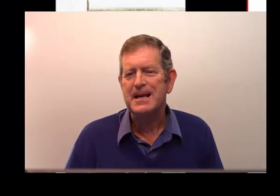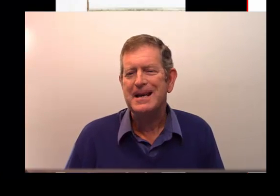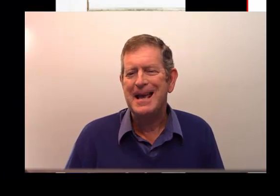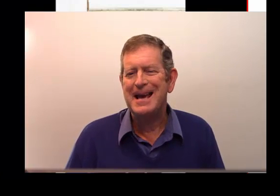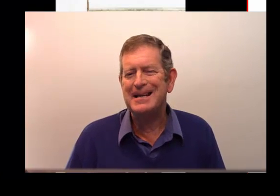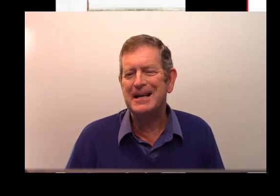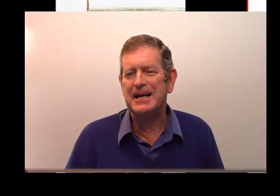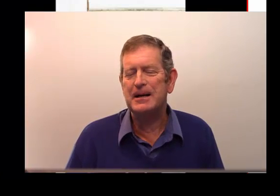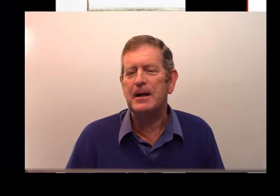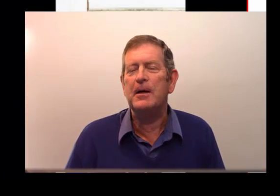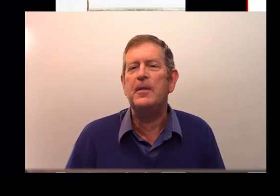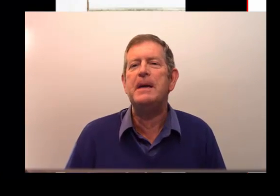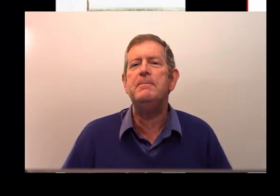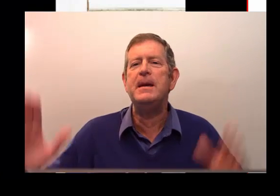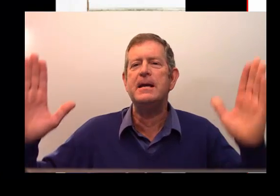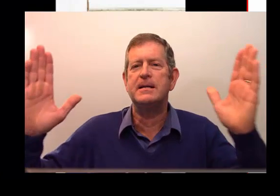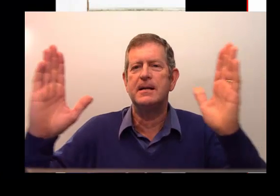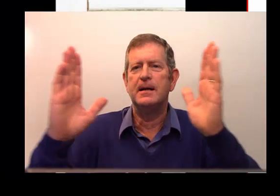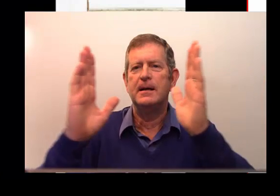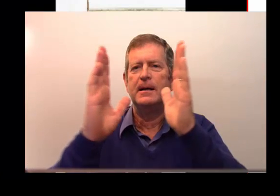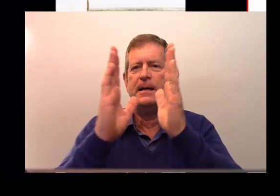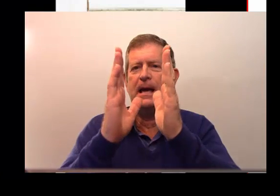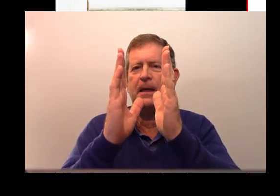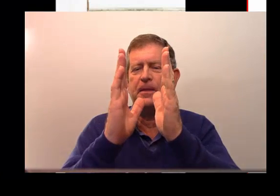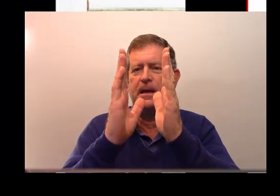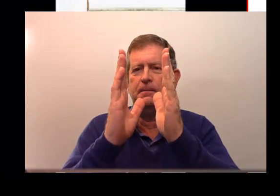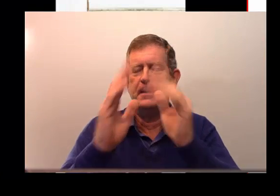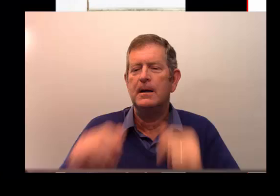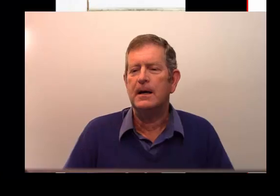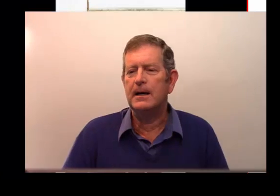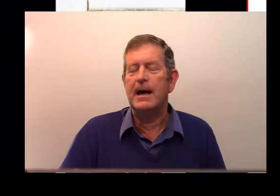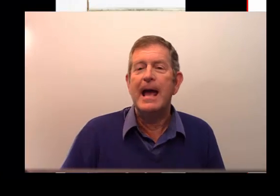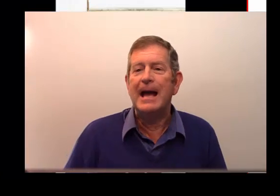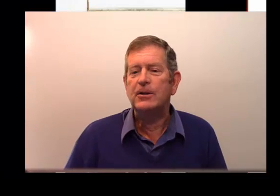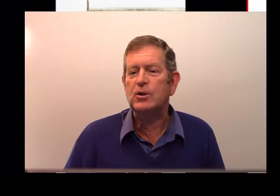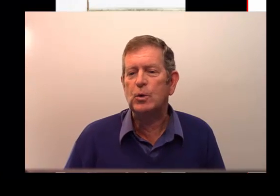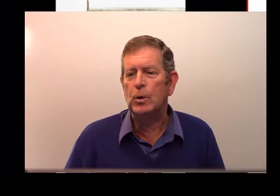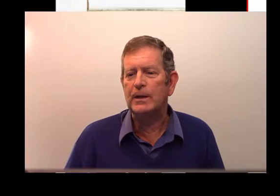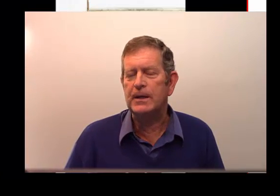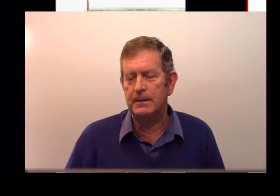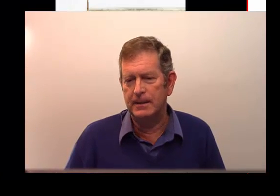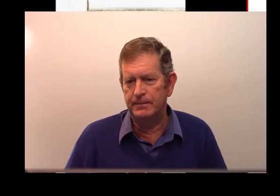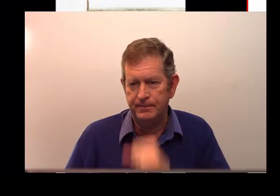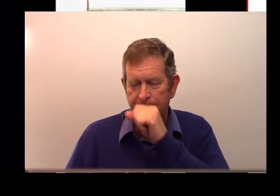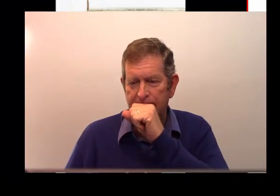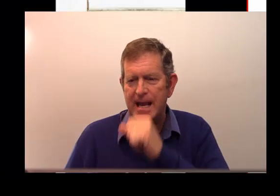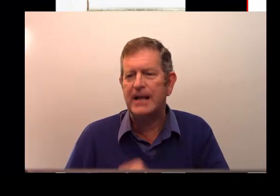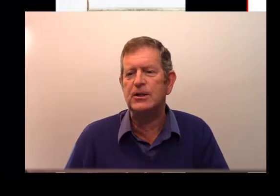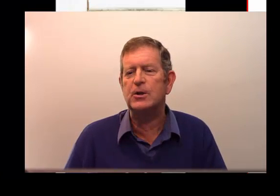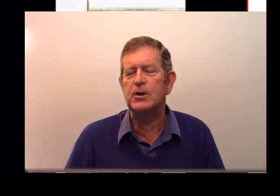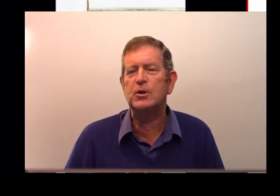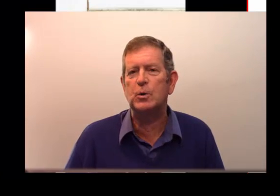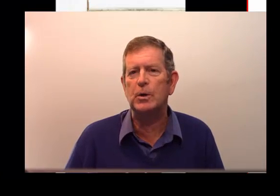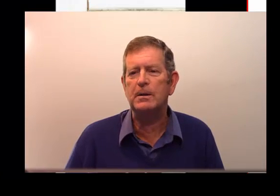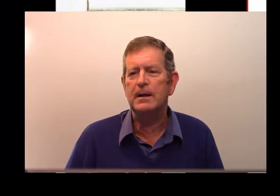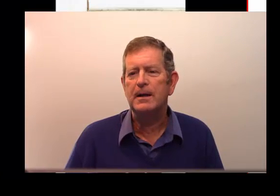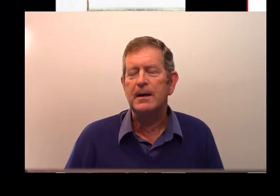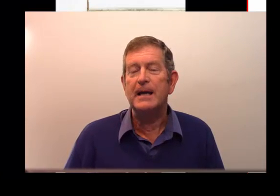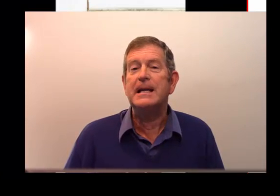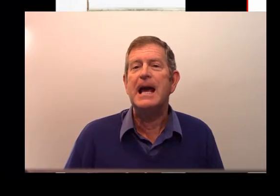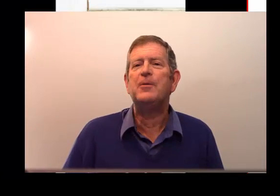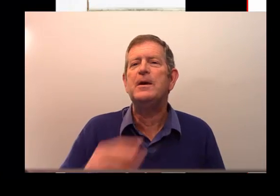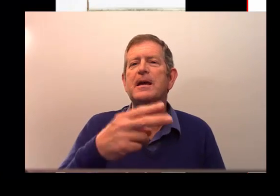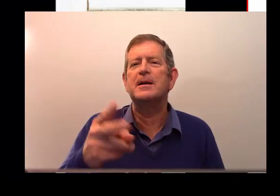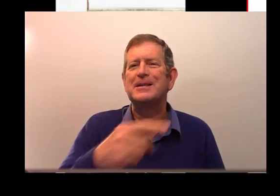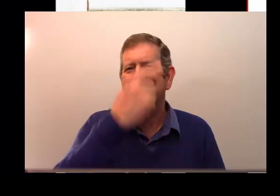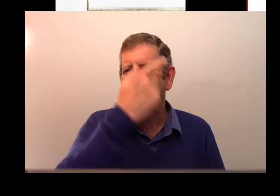o'clock, and they meet Kathy at the school, at the exit to the school,